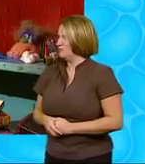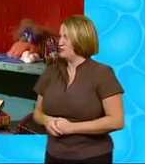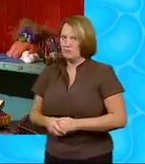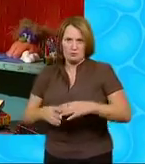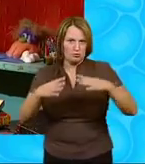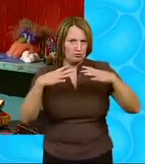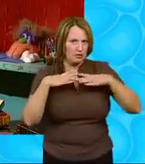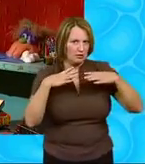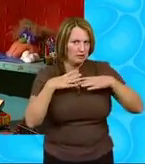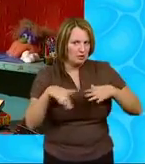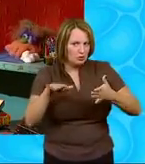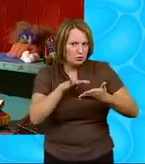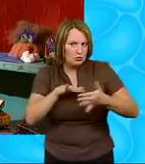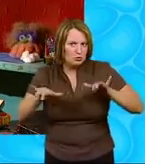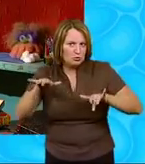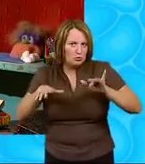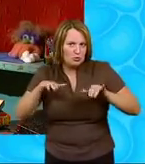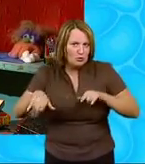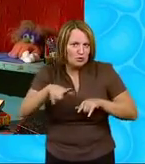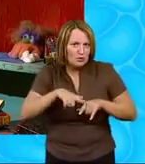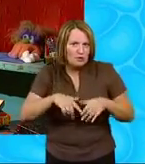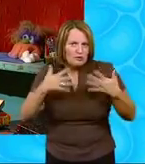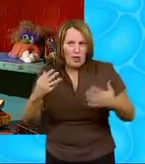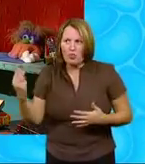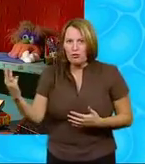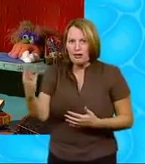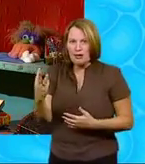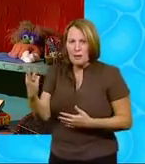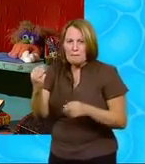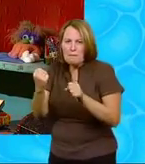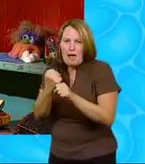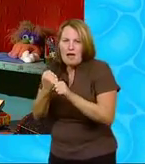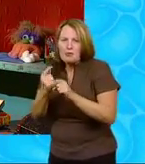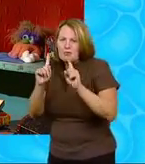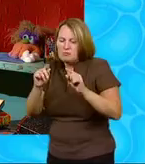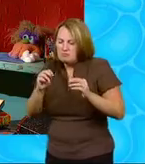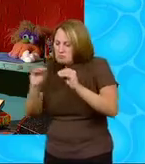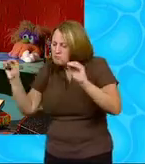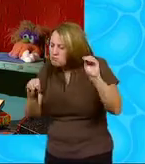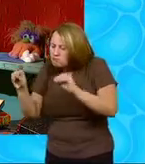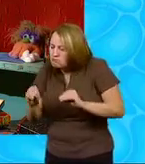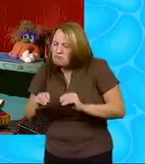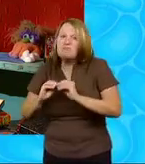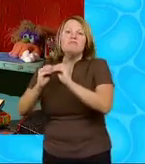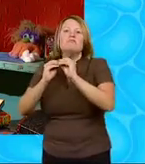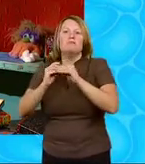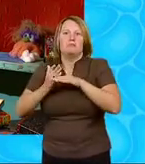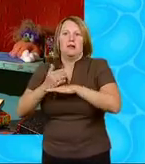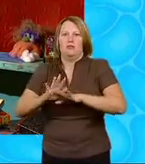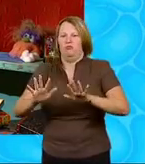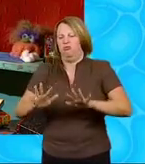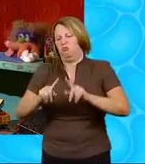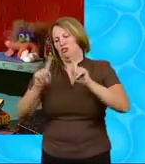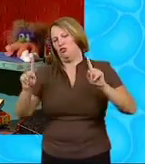Ready to doodle do. Now, it looks to me like you three have done really well and you've got its and bits ready to do some chalk smudge pictures, am I